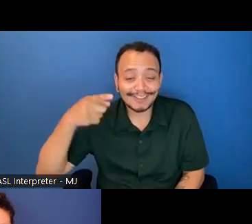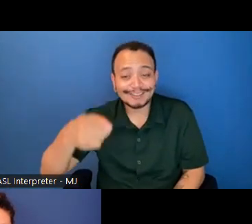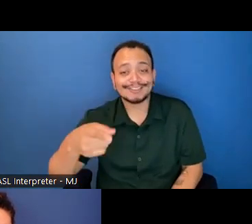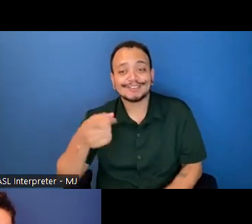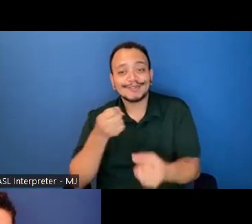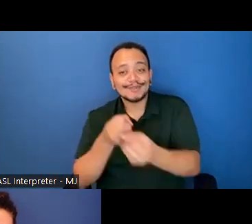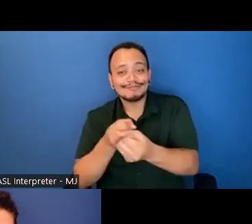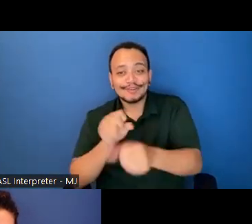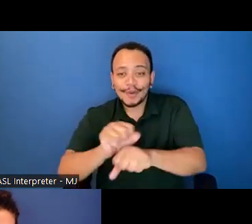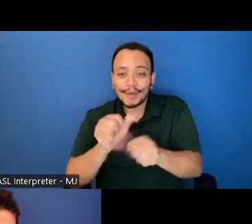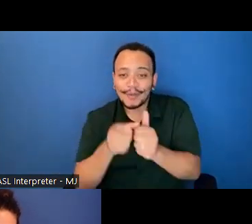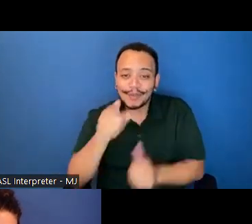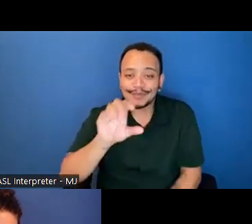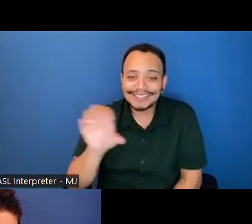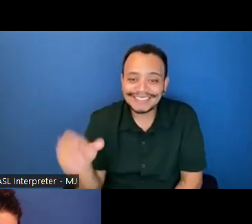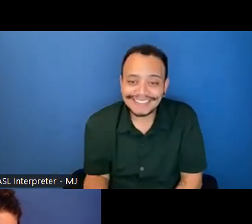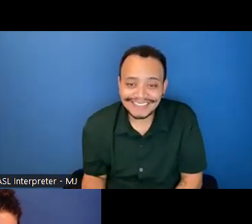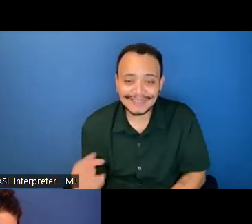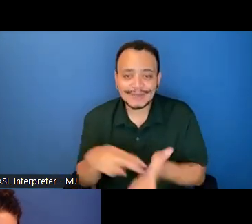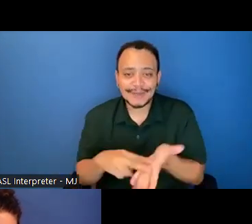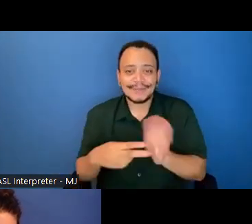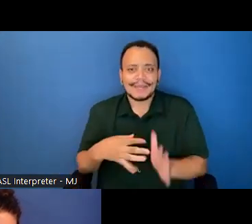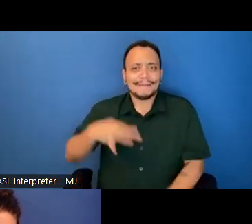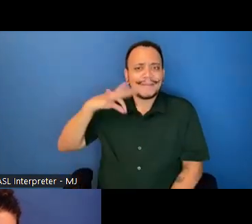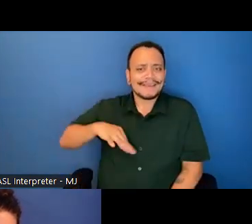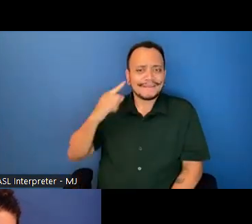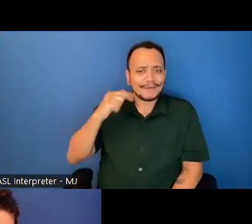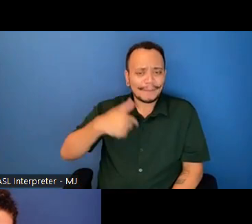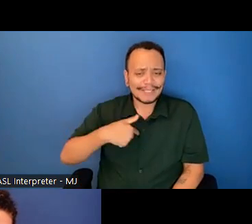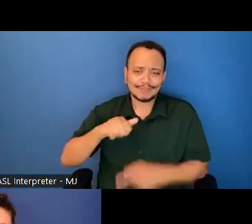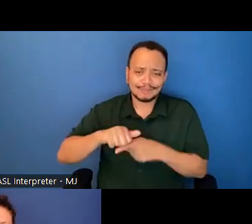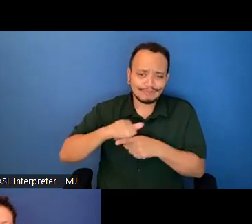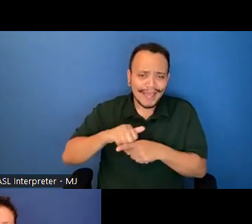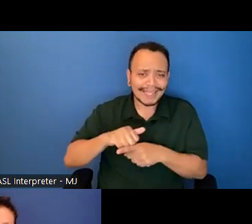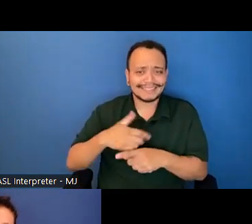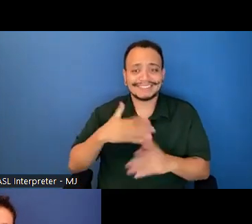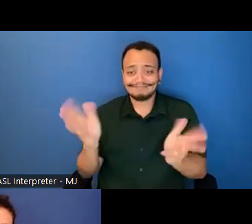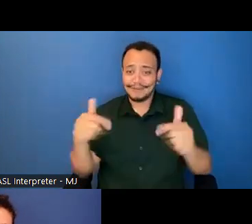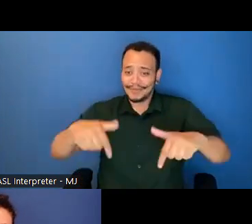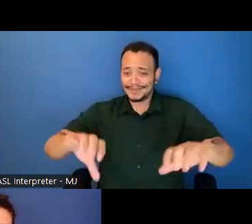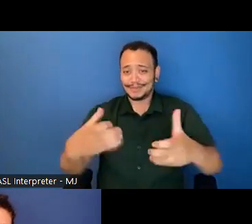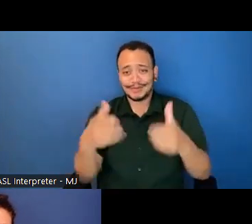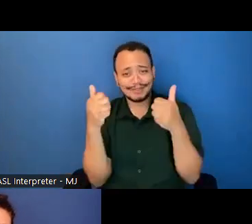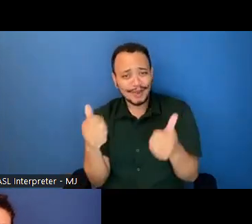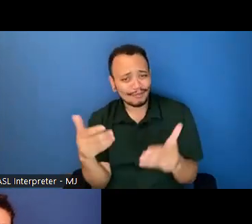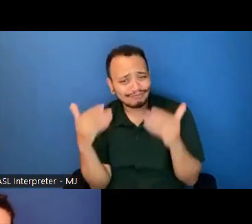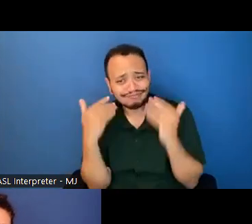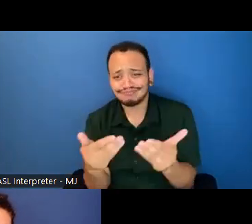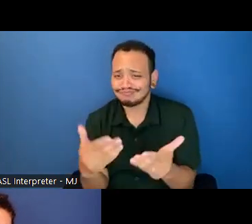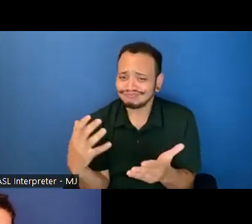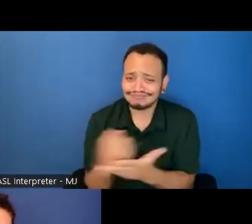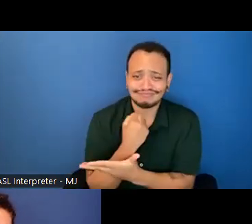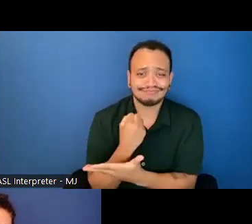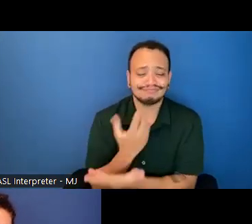because it's going to afford me more practice at presenting to groups. So why not take Yeah, advantage of